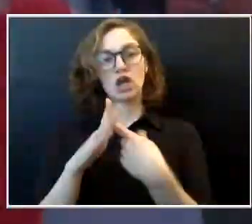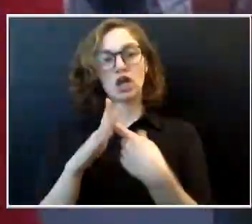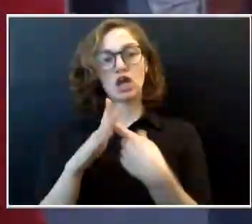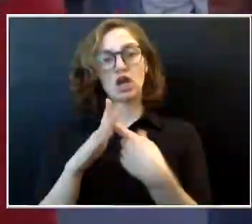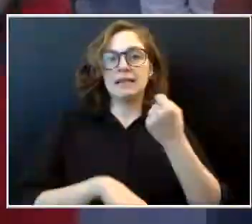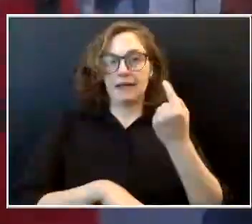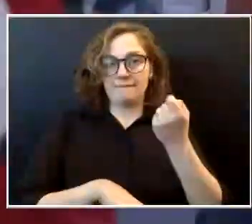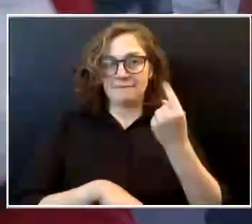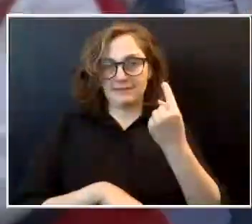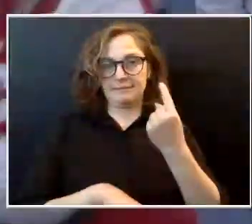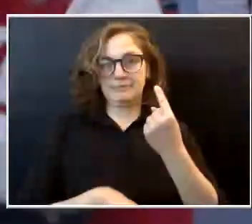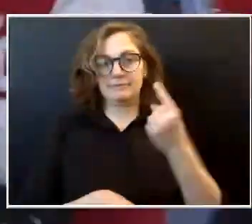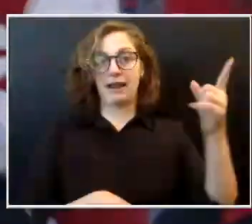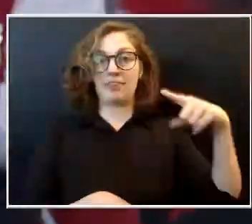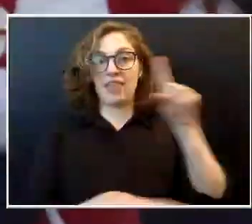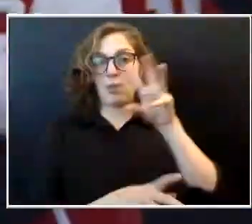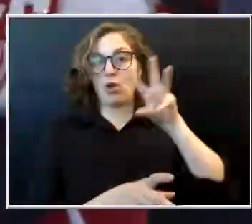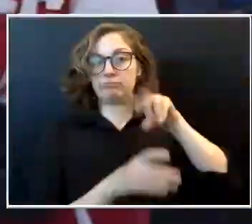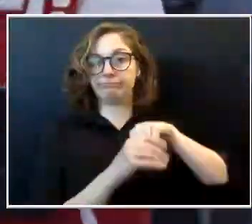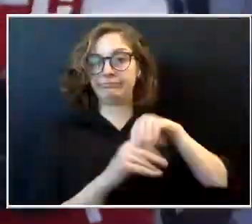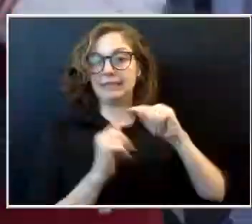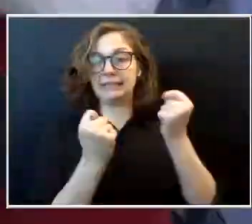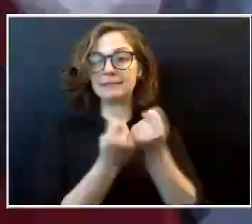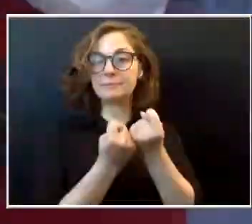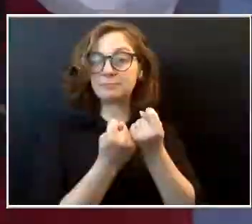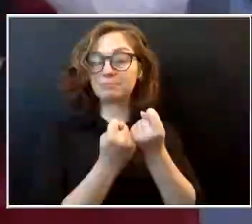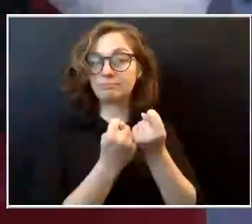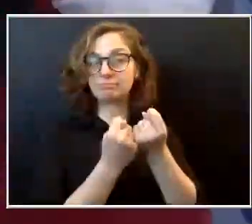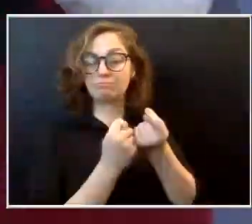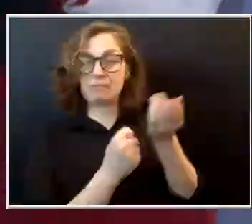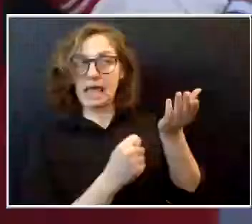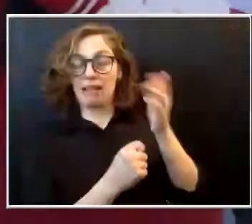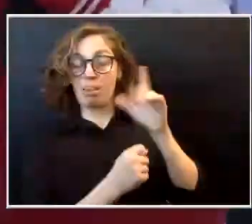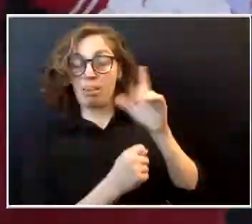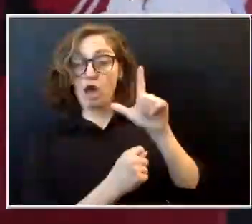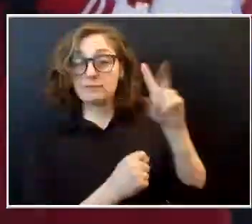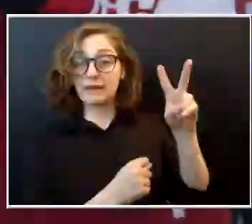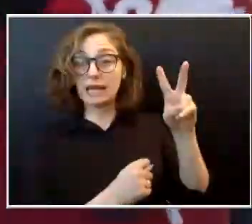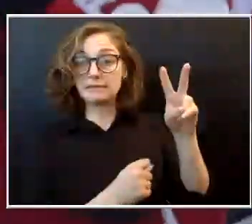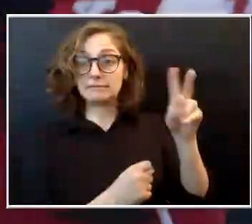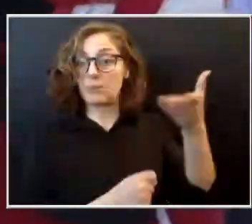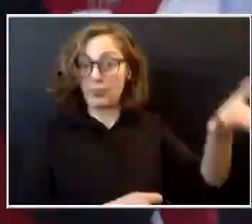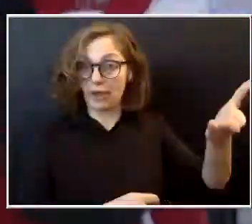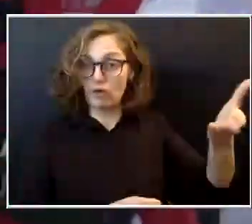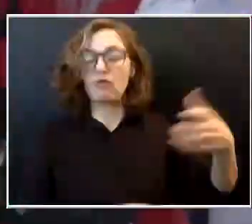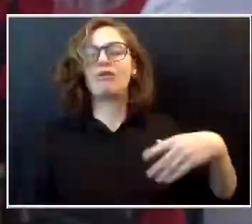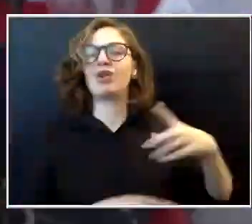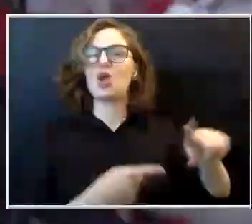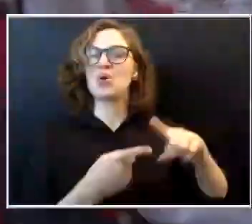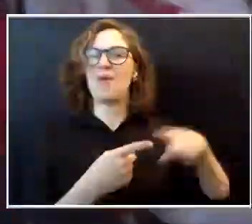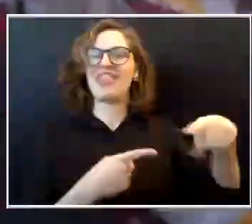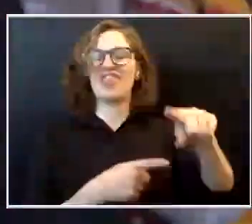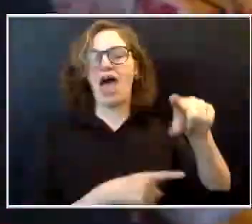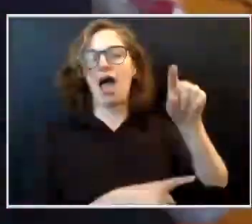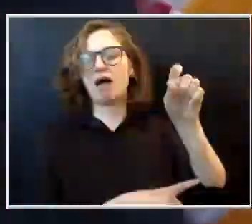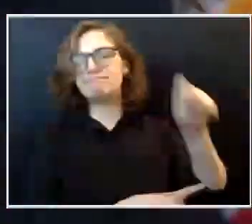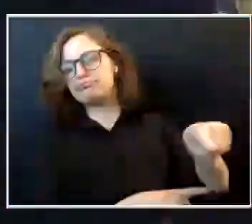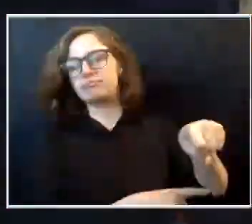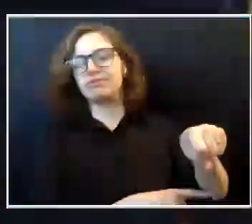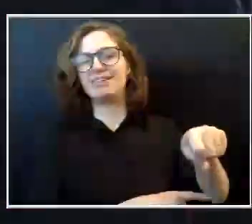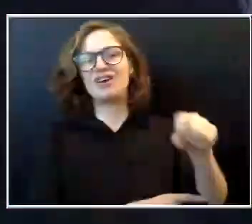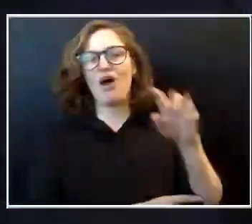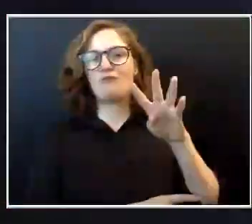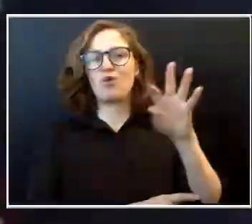of the team in Las Vegas as they beat the San Francisco 49ers 25-22 in